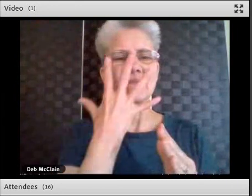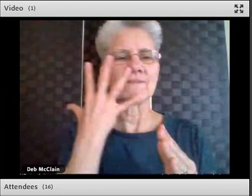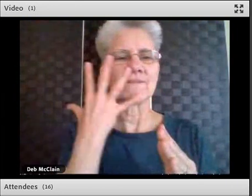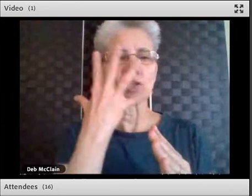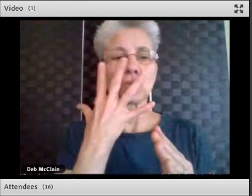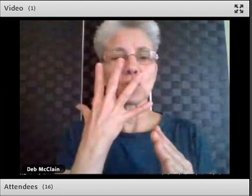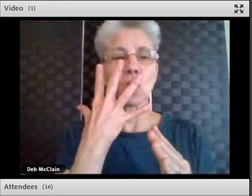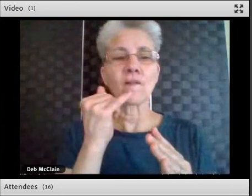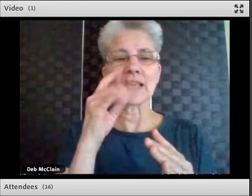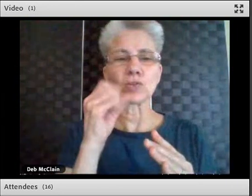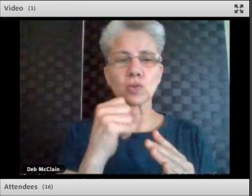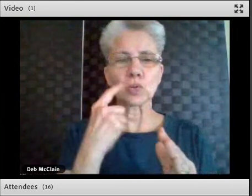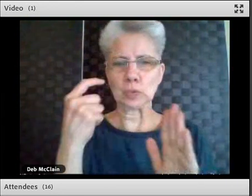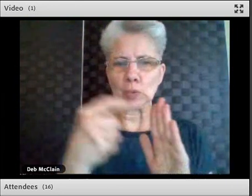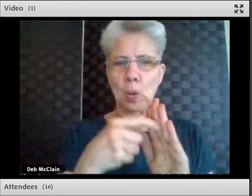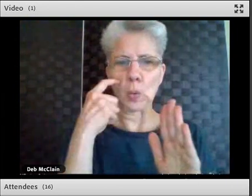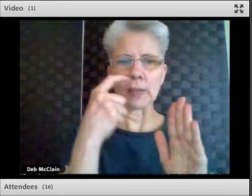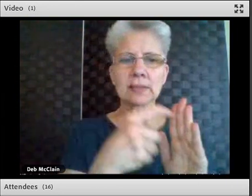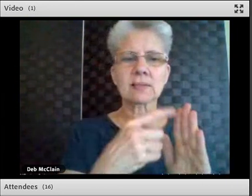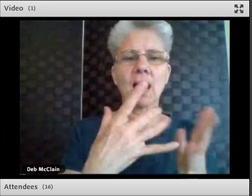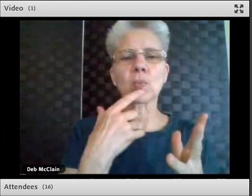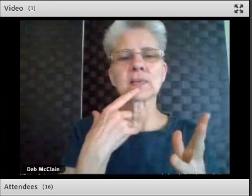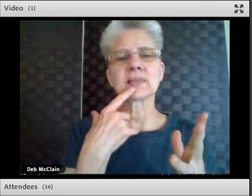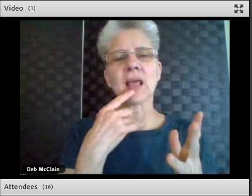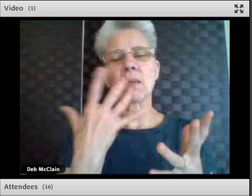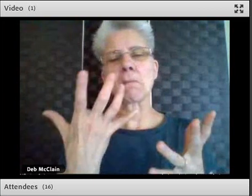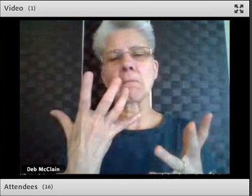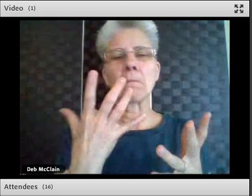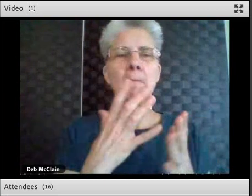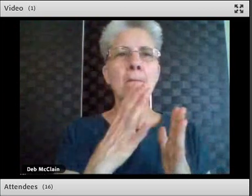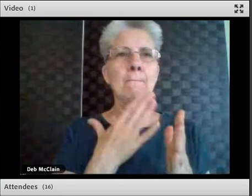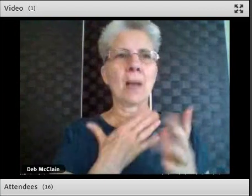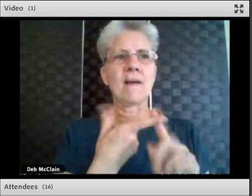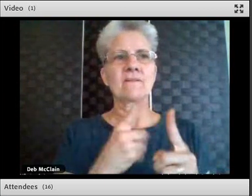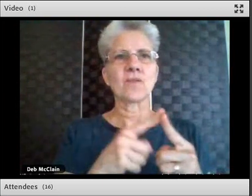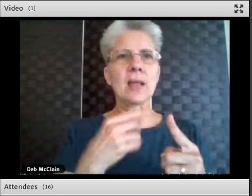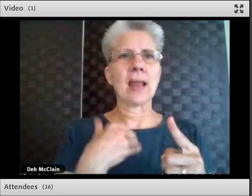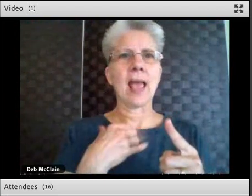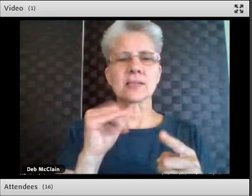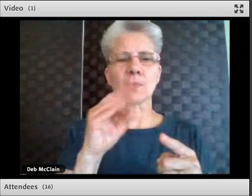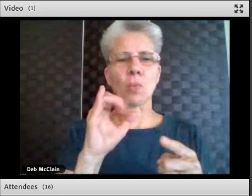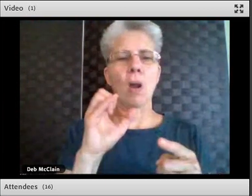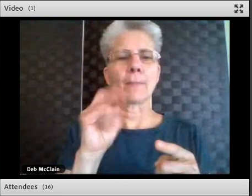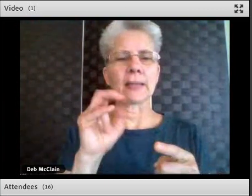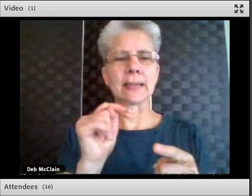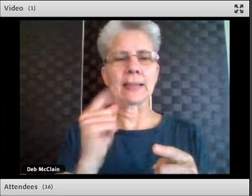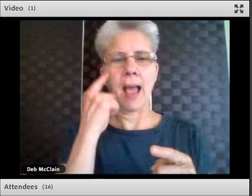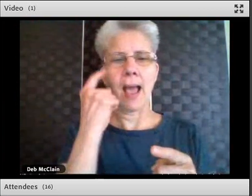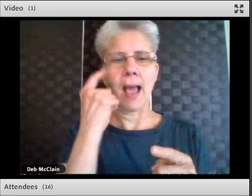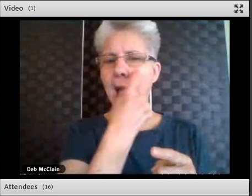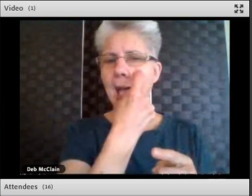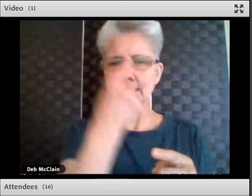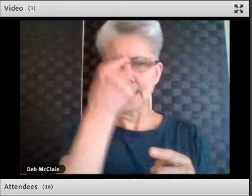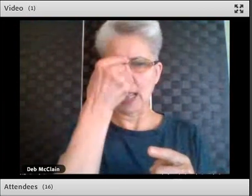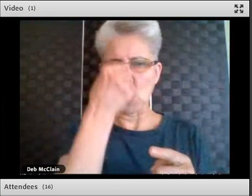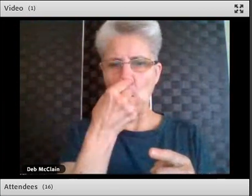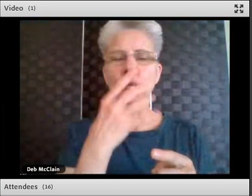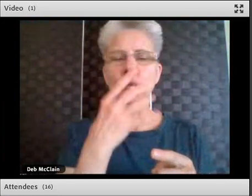features. I would say my friend has the prominent eyes and the thin nose. And